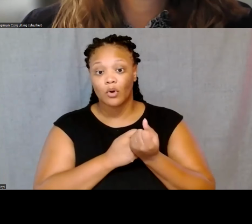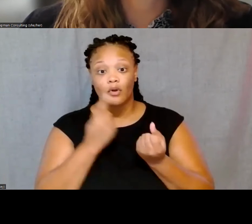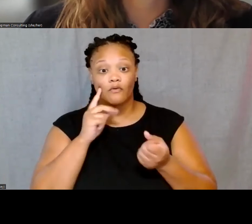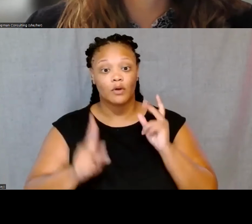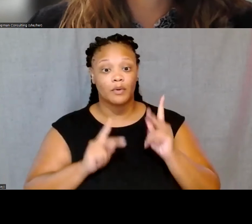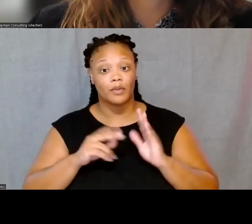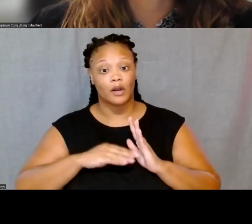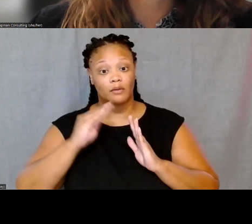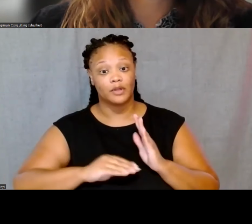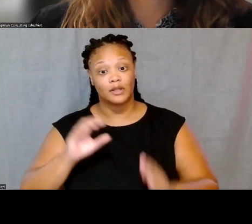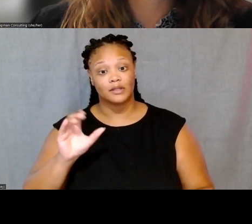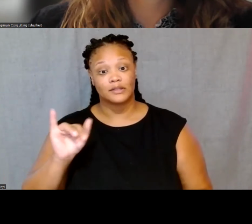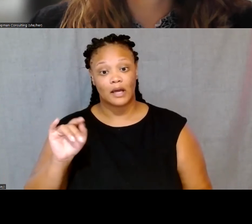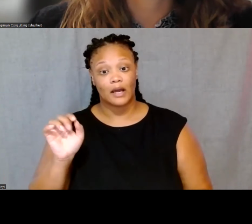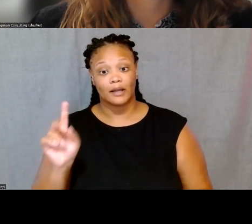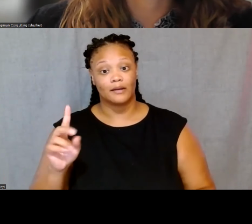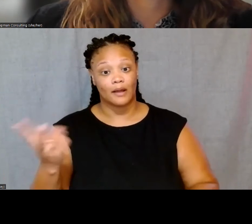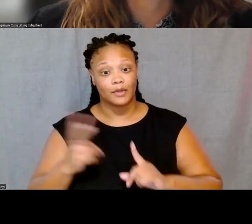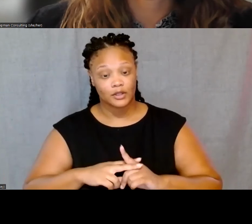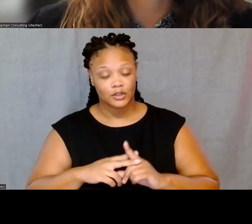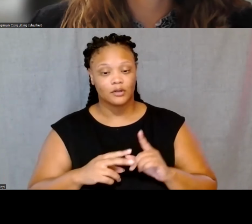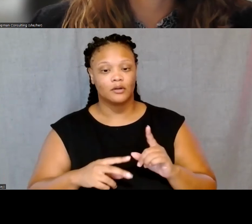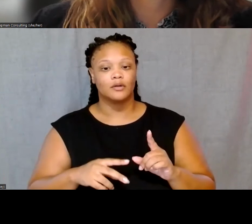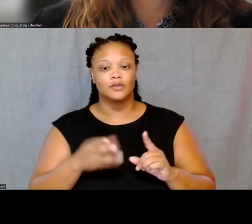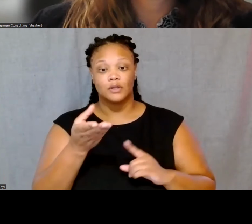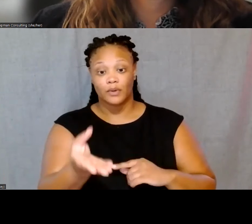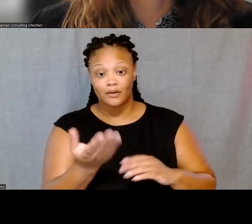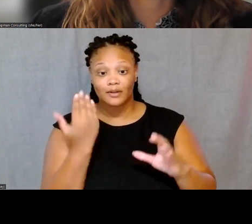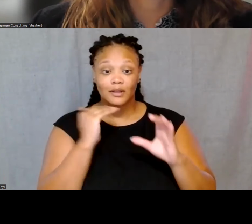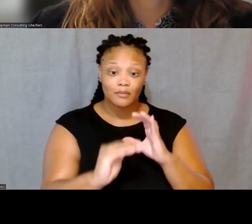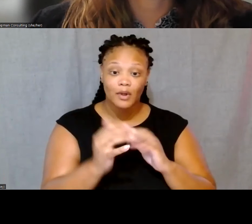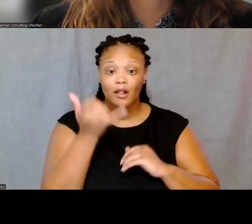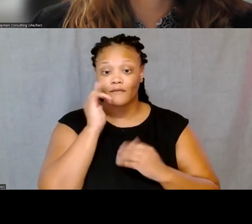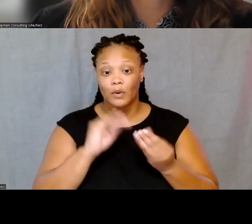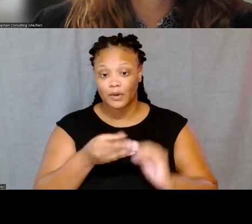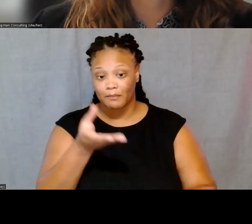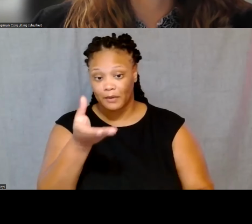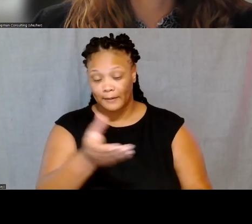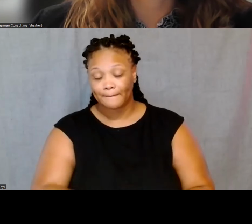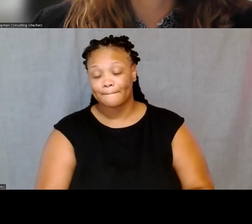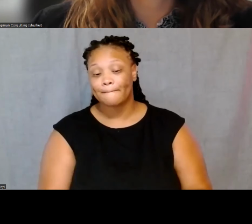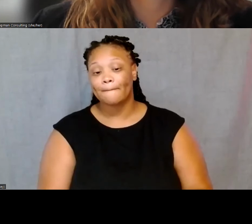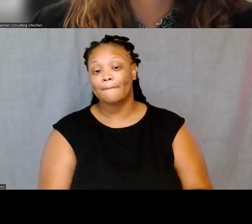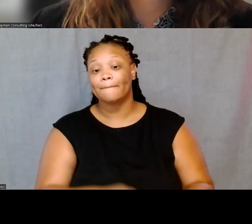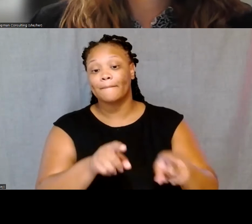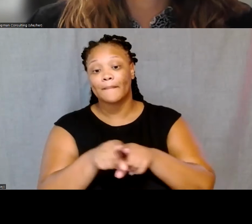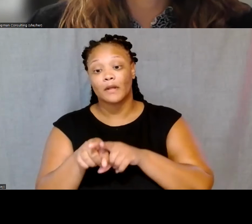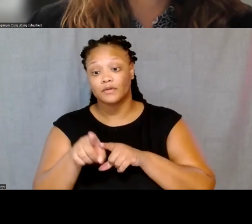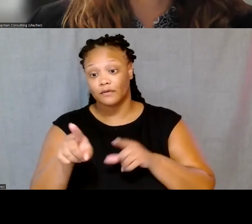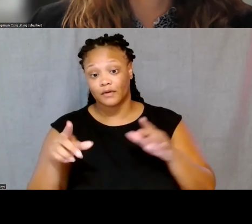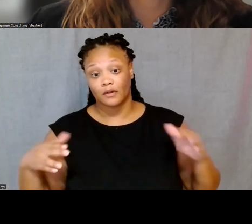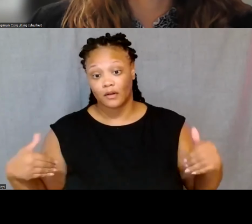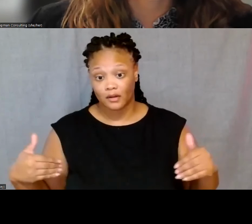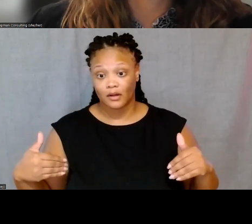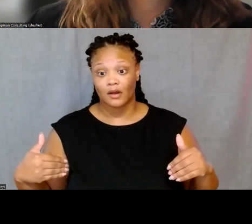application. And so I've included their email, I've included their phone number. And then also, if you aren't yet